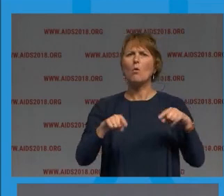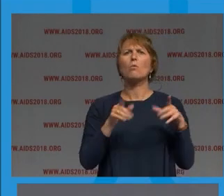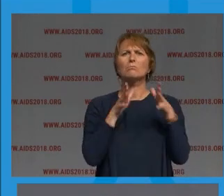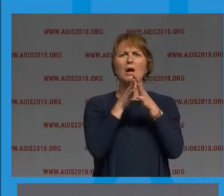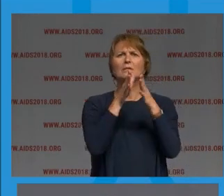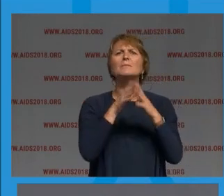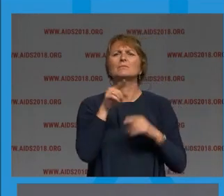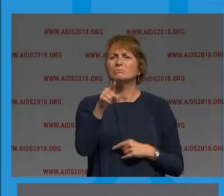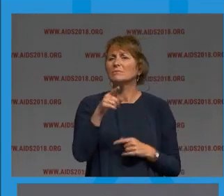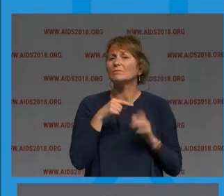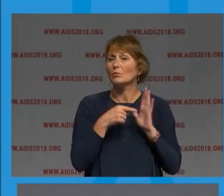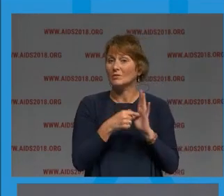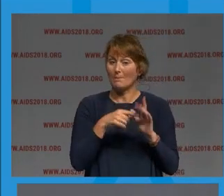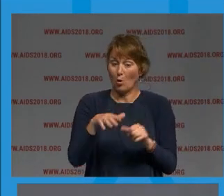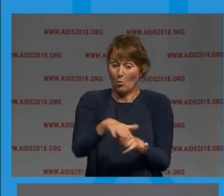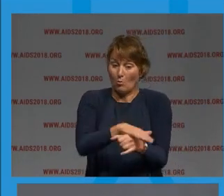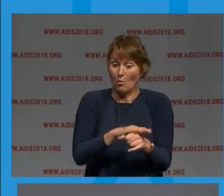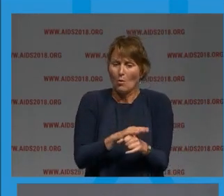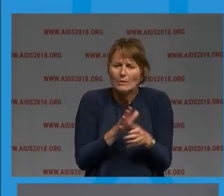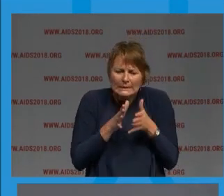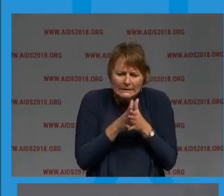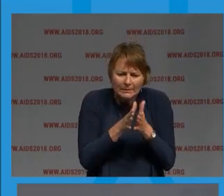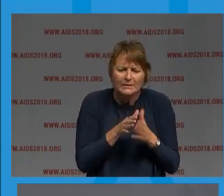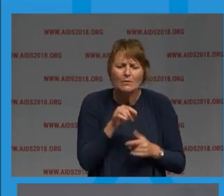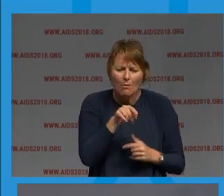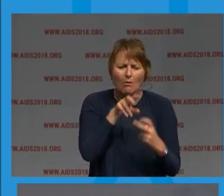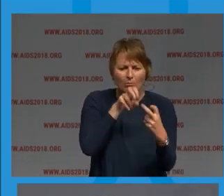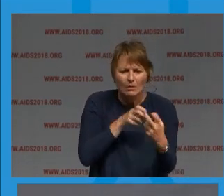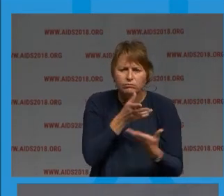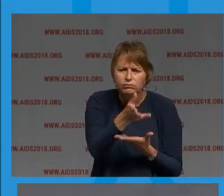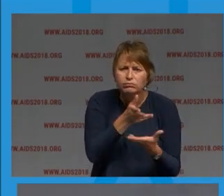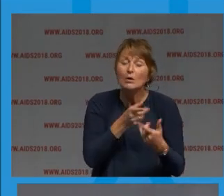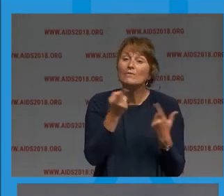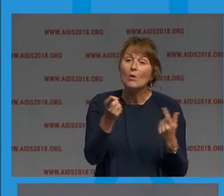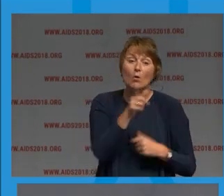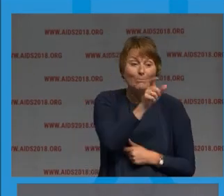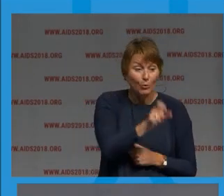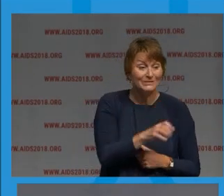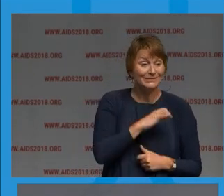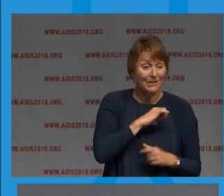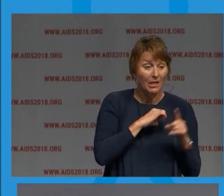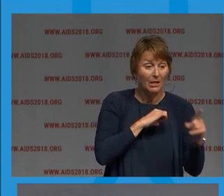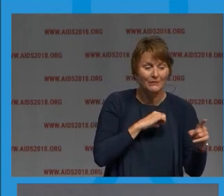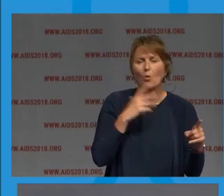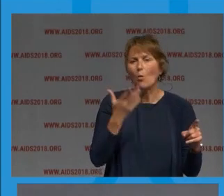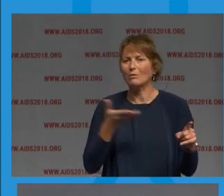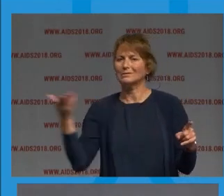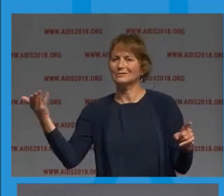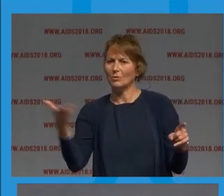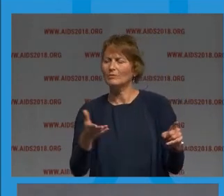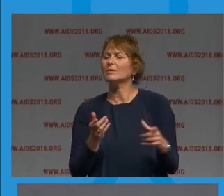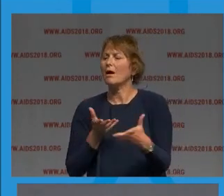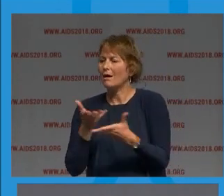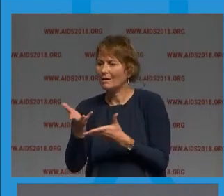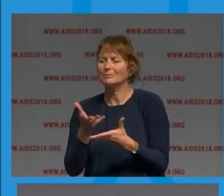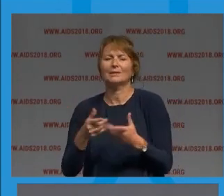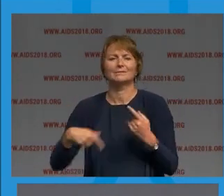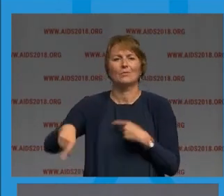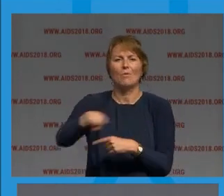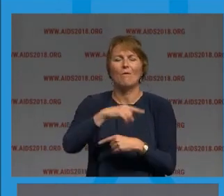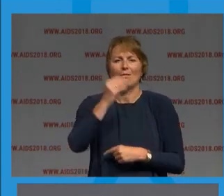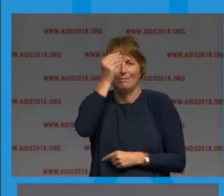scenes and its side effect to drug user and service providers. Make services available in